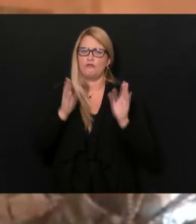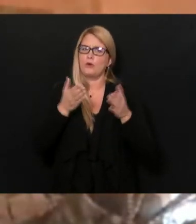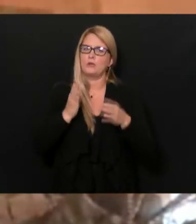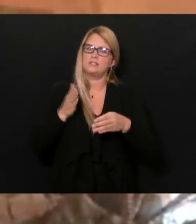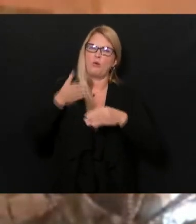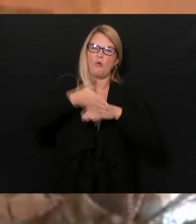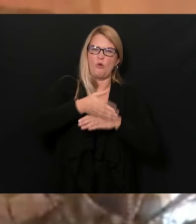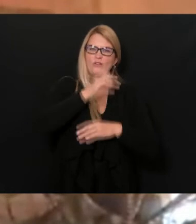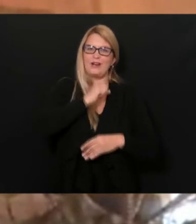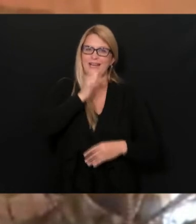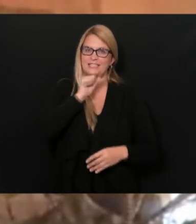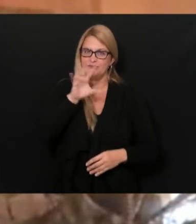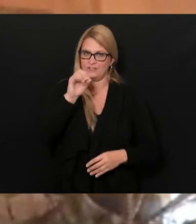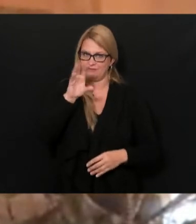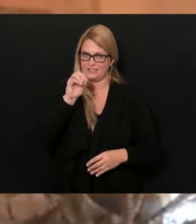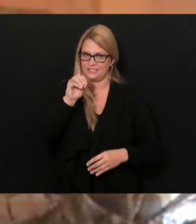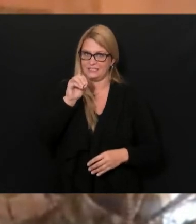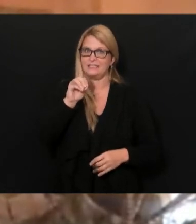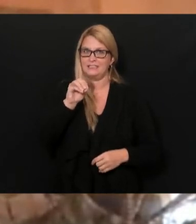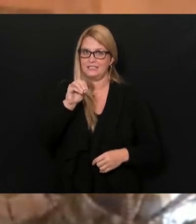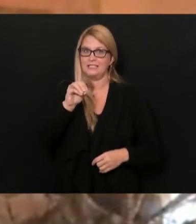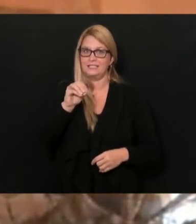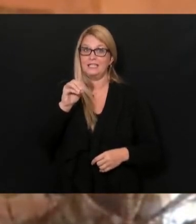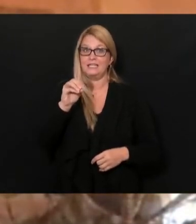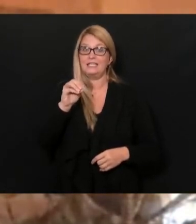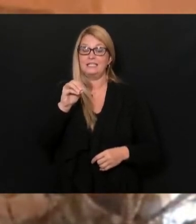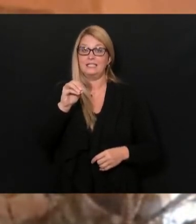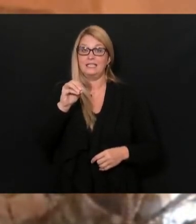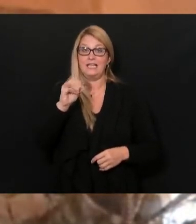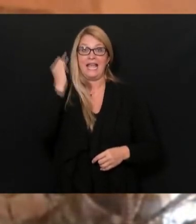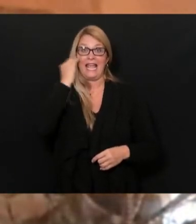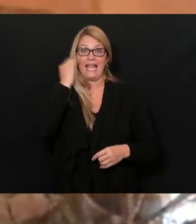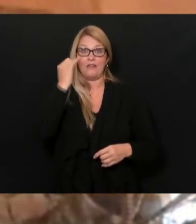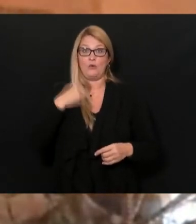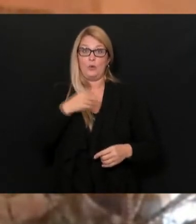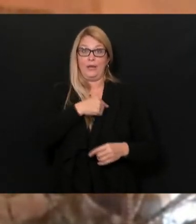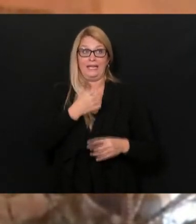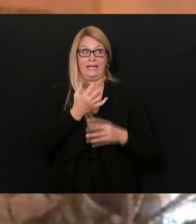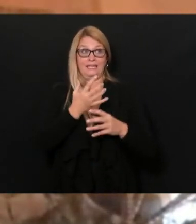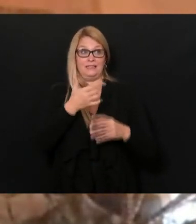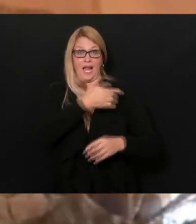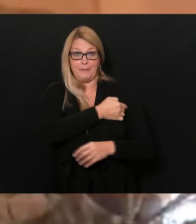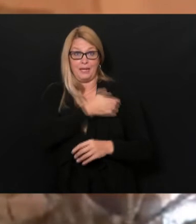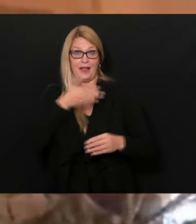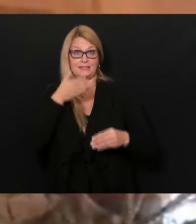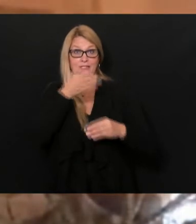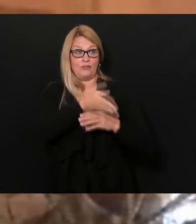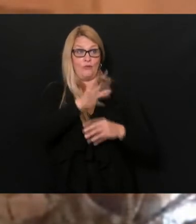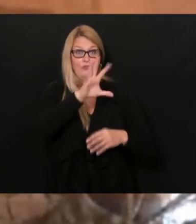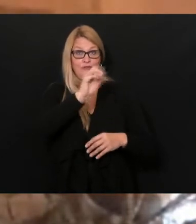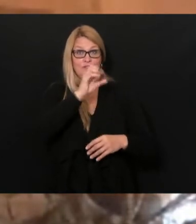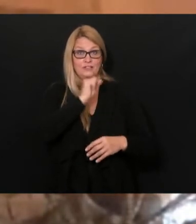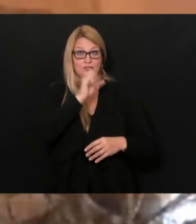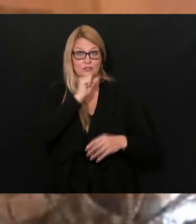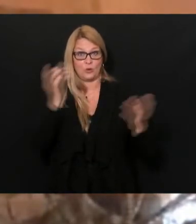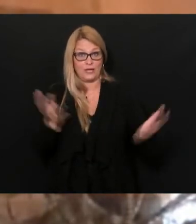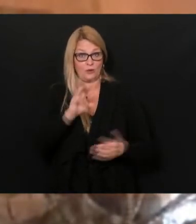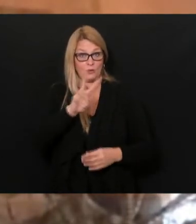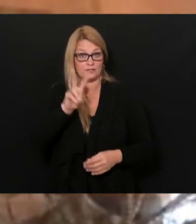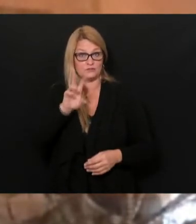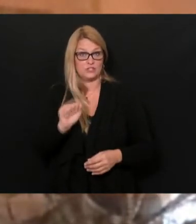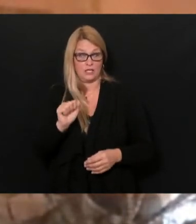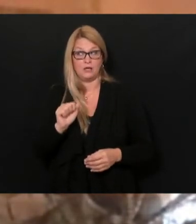50-year-old group, because as we talked about, if we can immunize people over 50 years old in West Virginia, then we will basically account